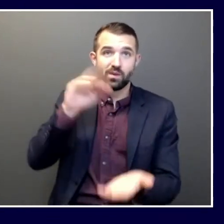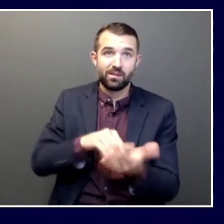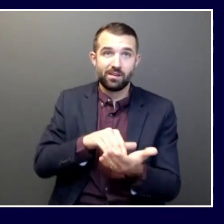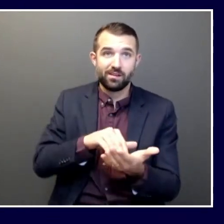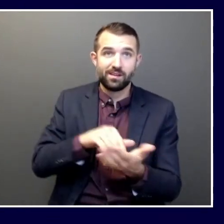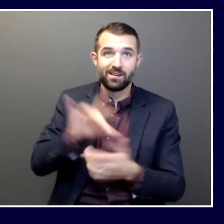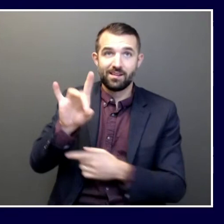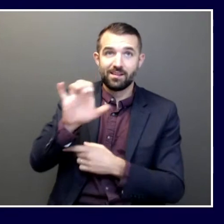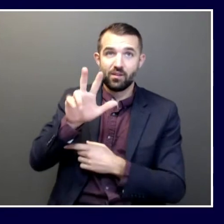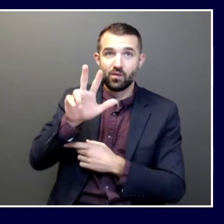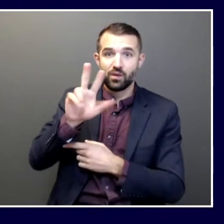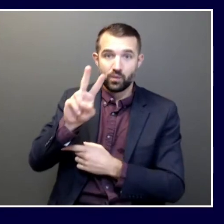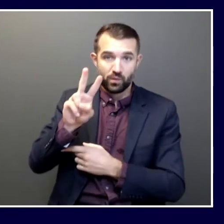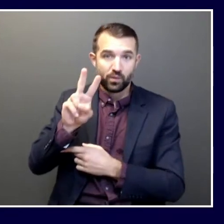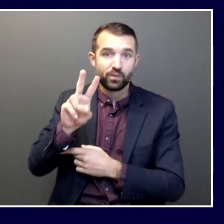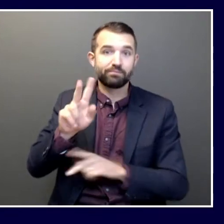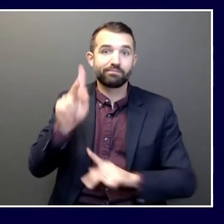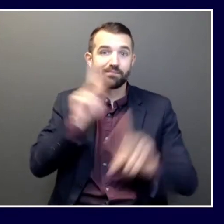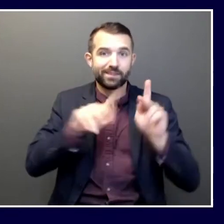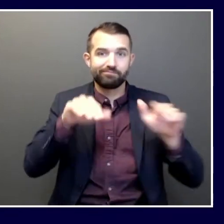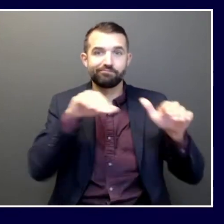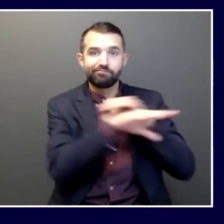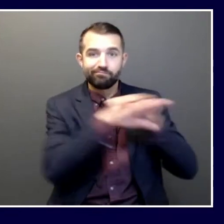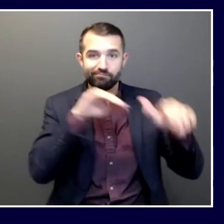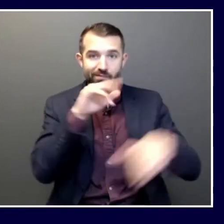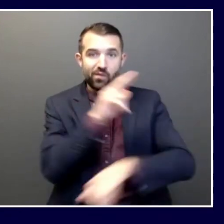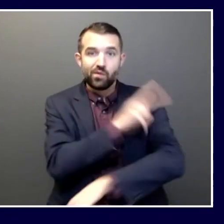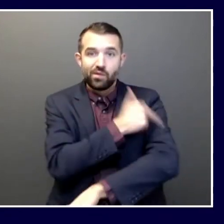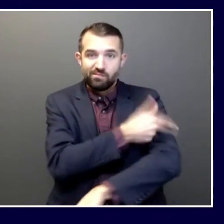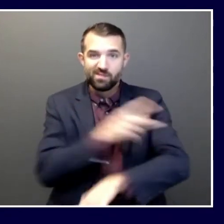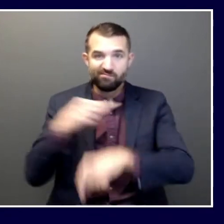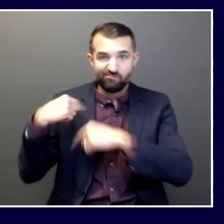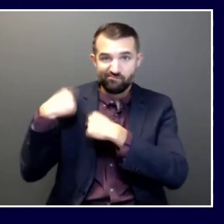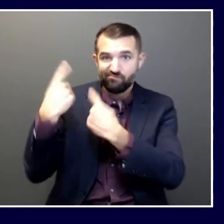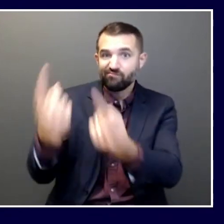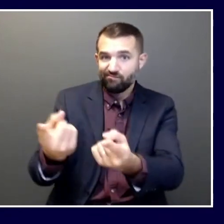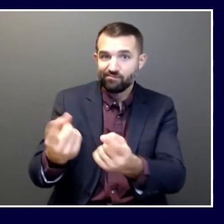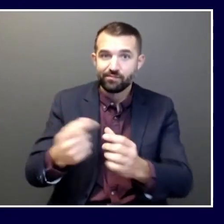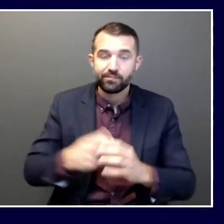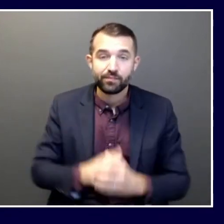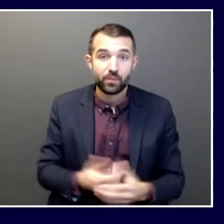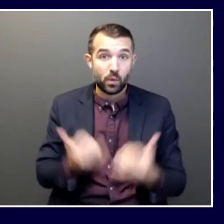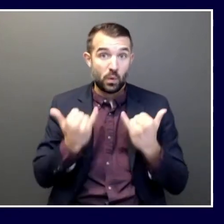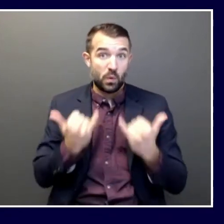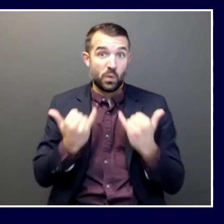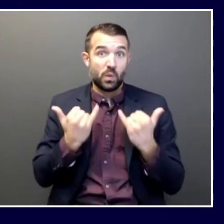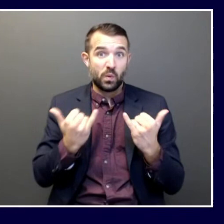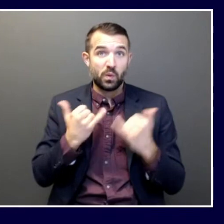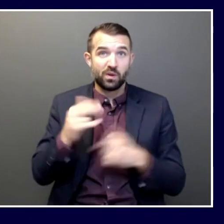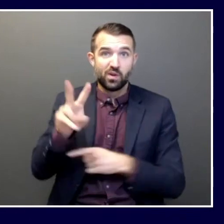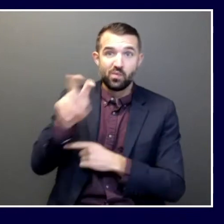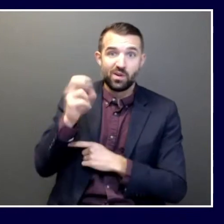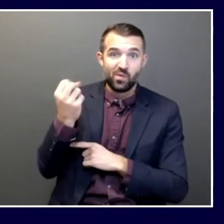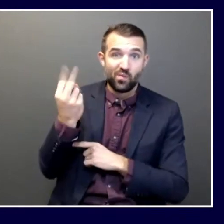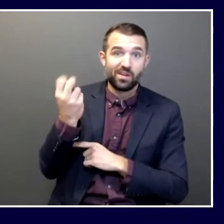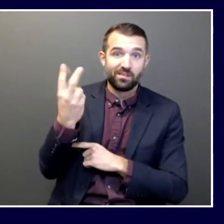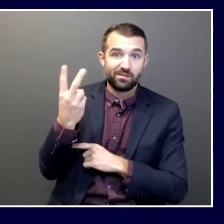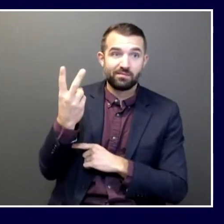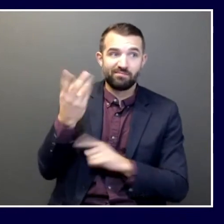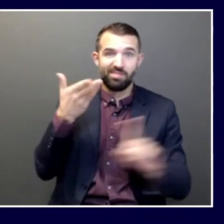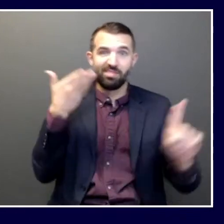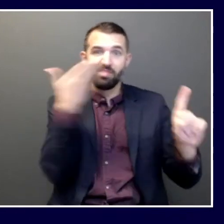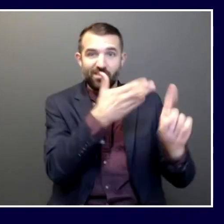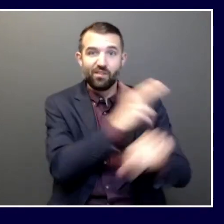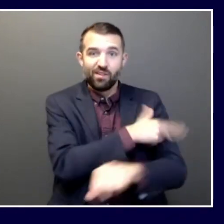2,832 people have been hospitalized. And right now in Maine, 212 people are hospitalized with